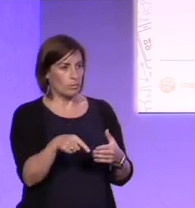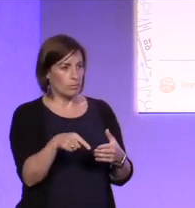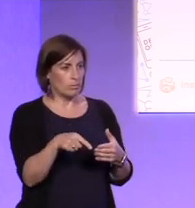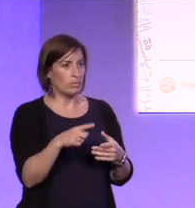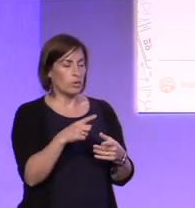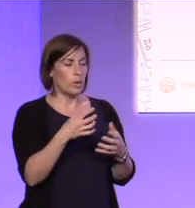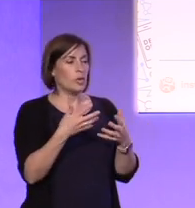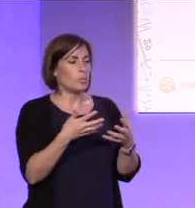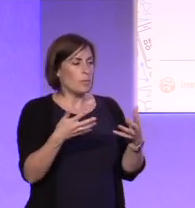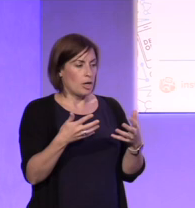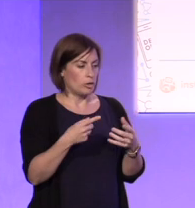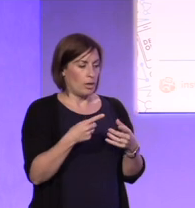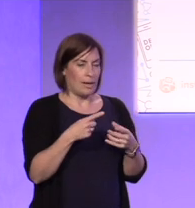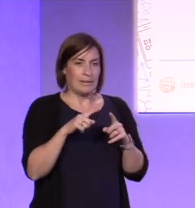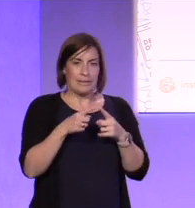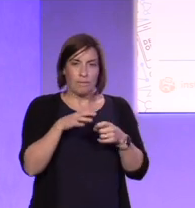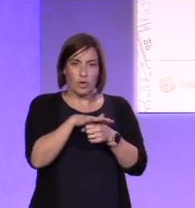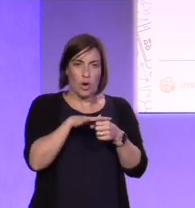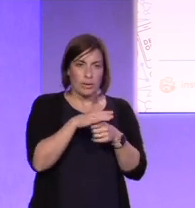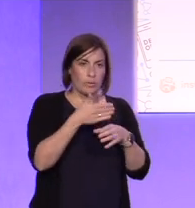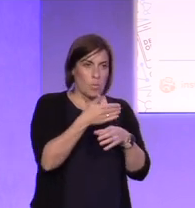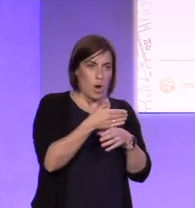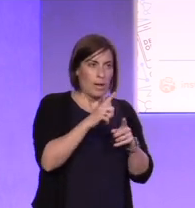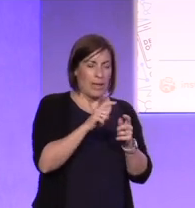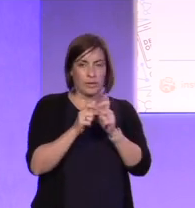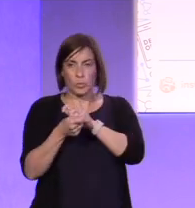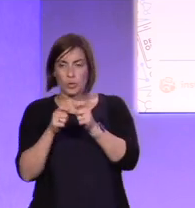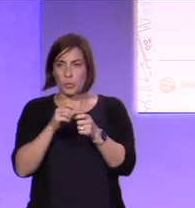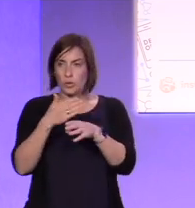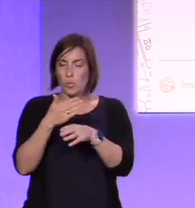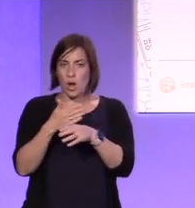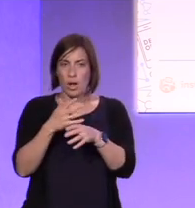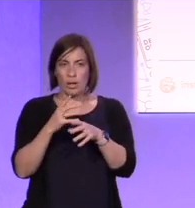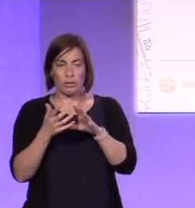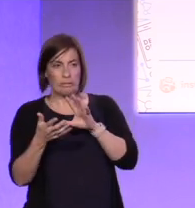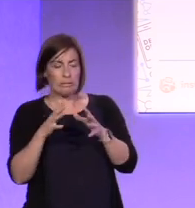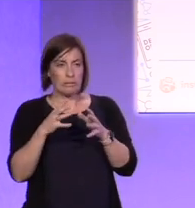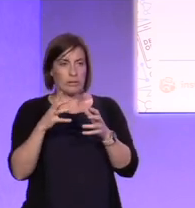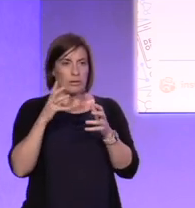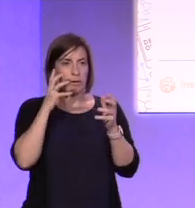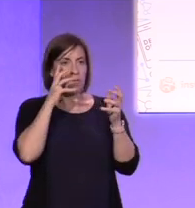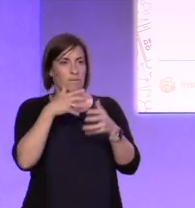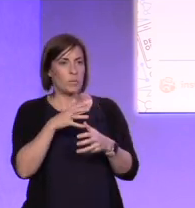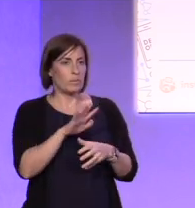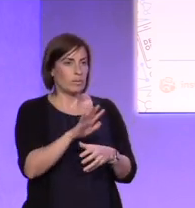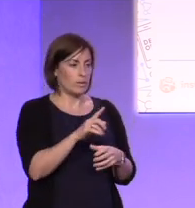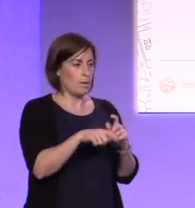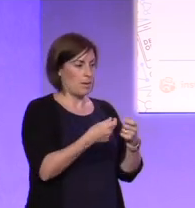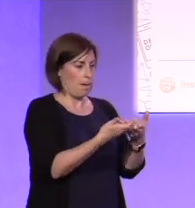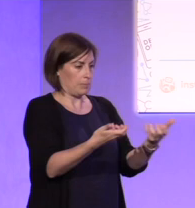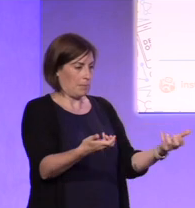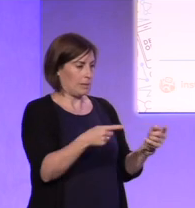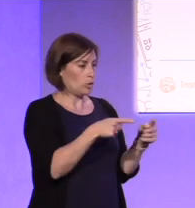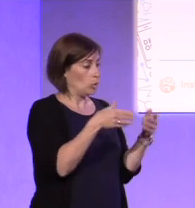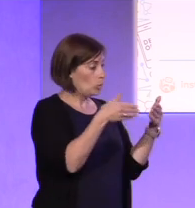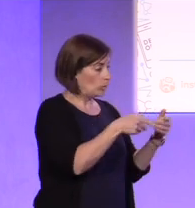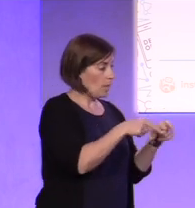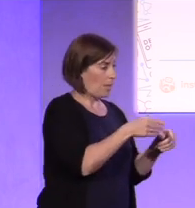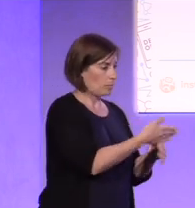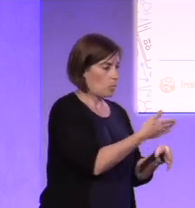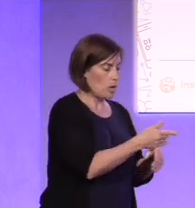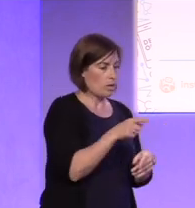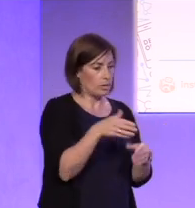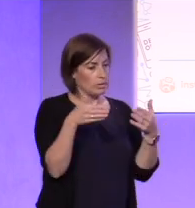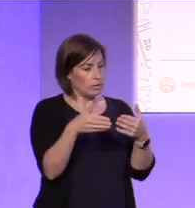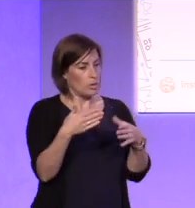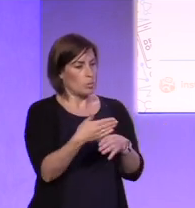the amount of variability. At a personal level, what it also enabled us to do was to improve the amount of focus that